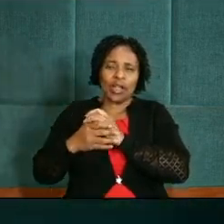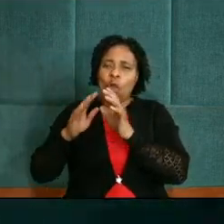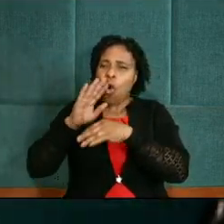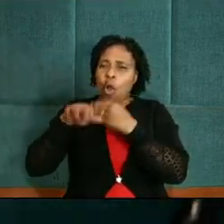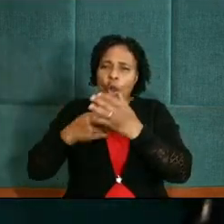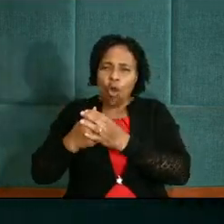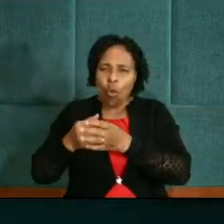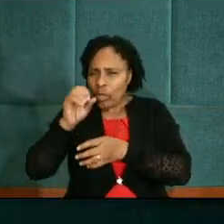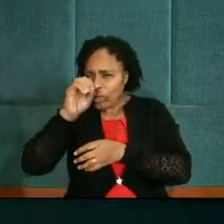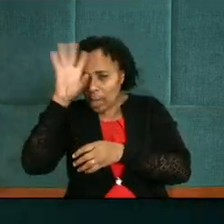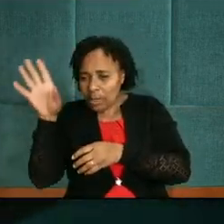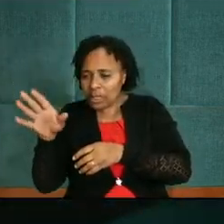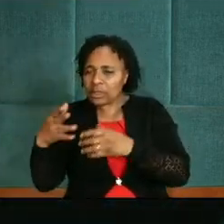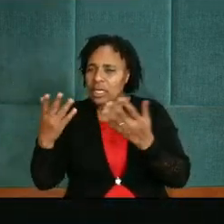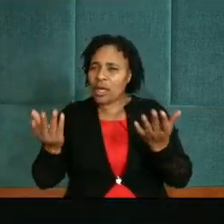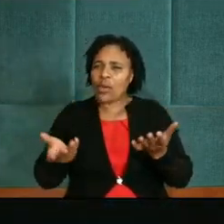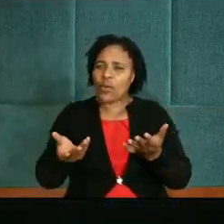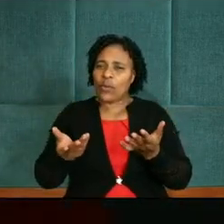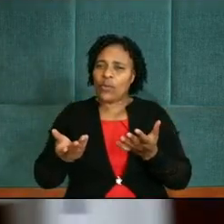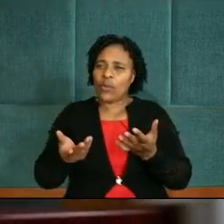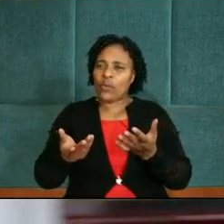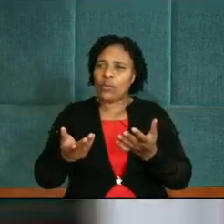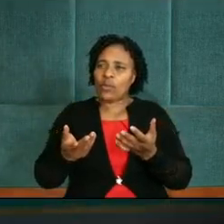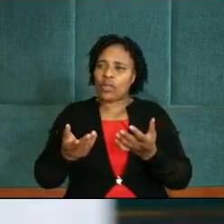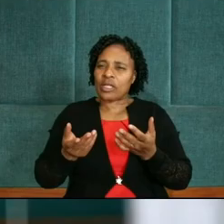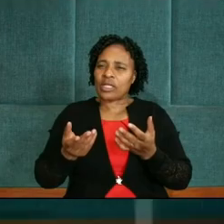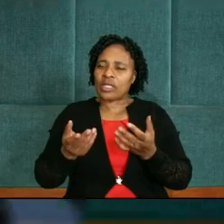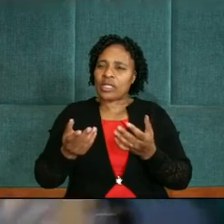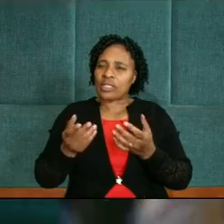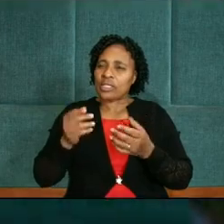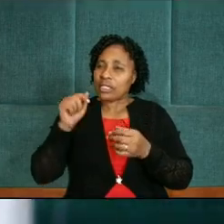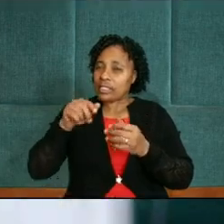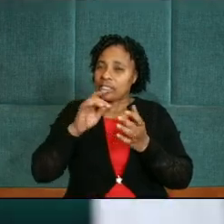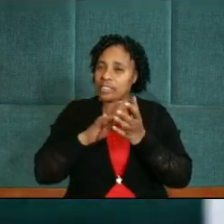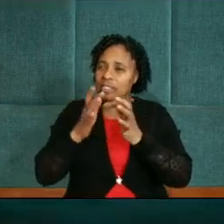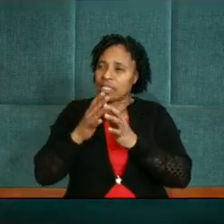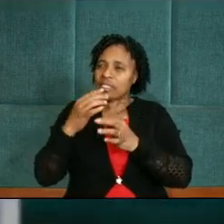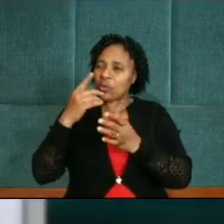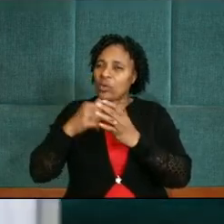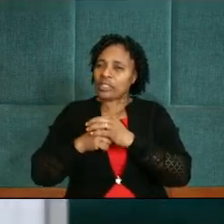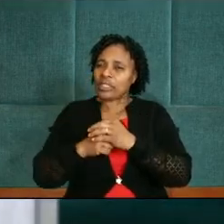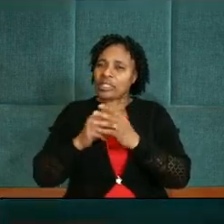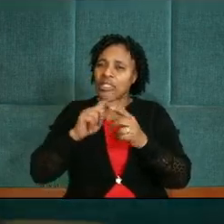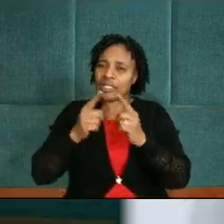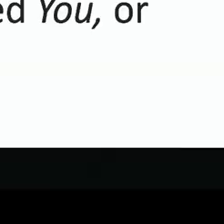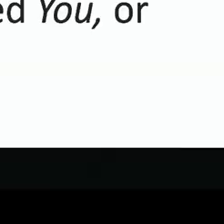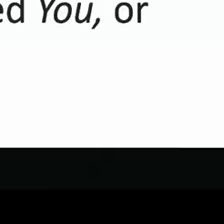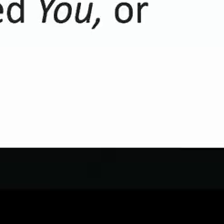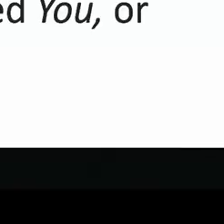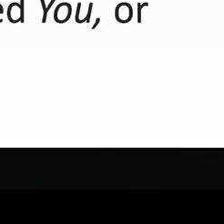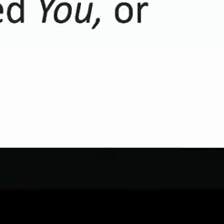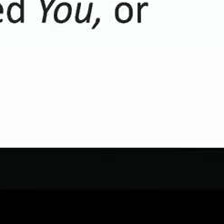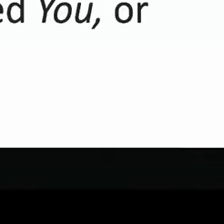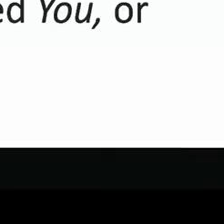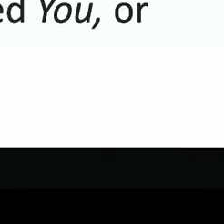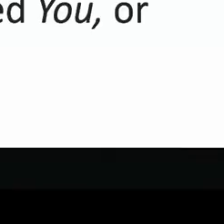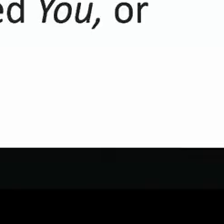Every one of them was surprised. They were surprised. They said, hold on, Jesus. Verse 37. Then the righteous answered and says,